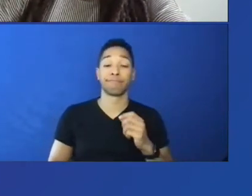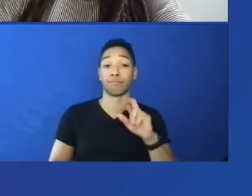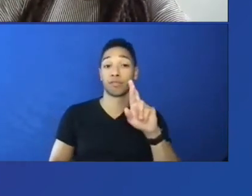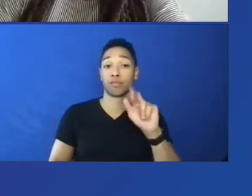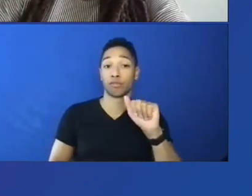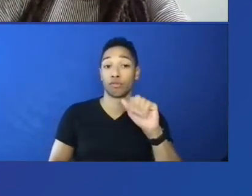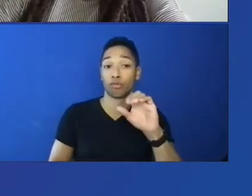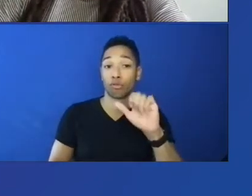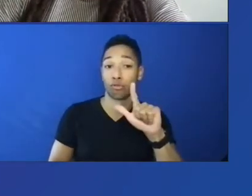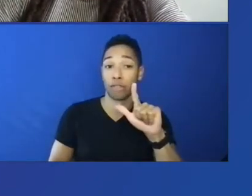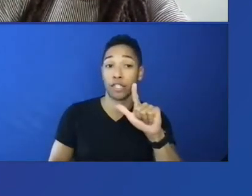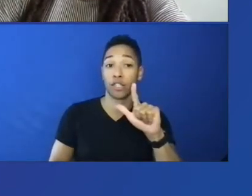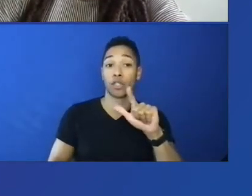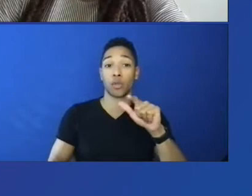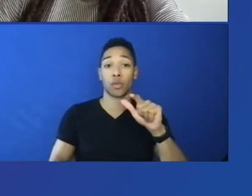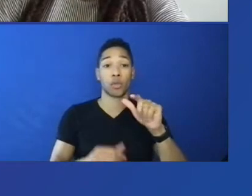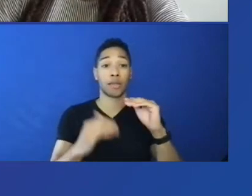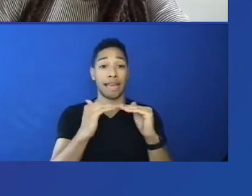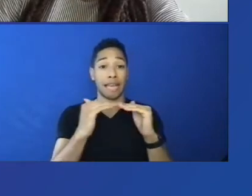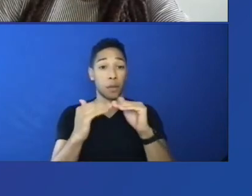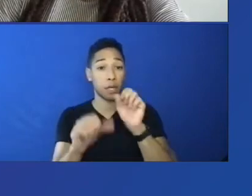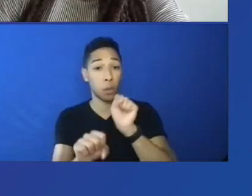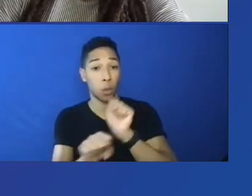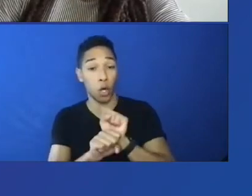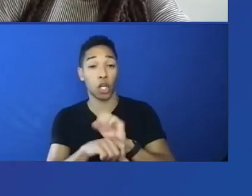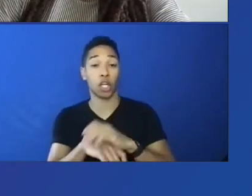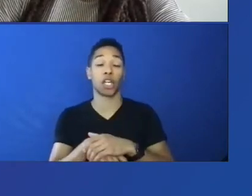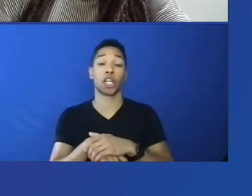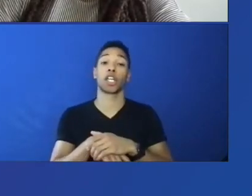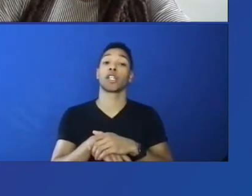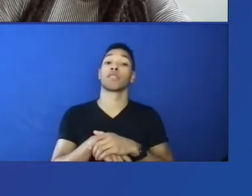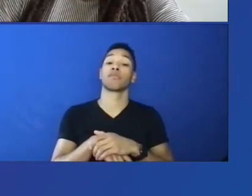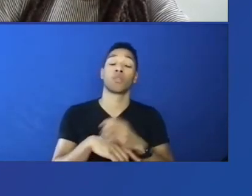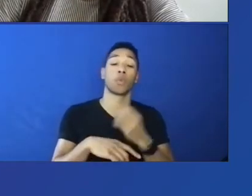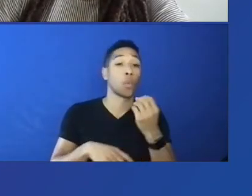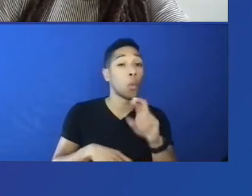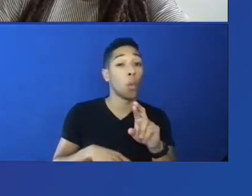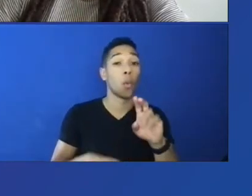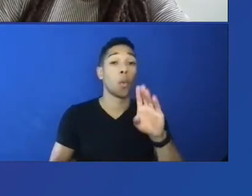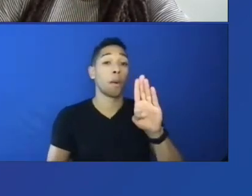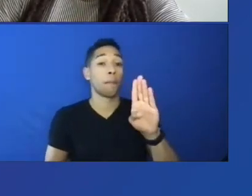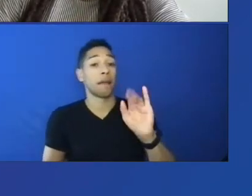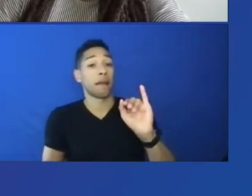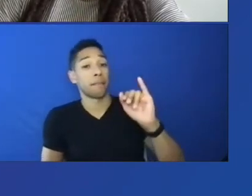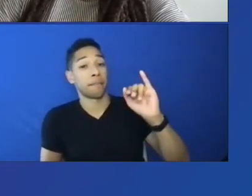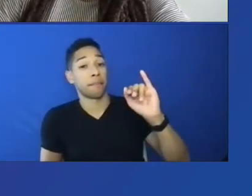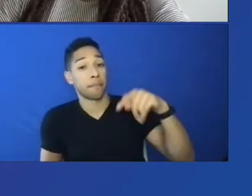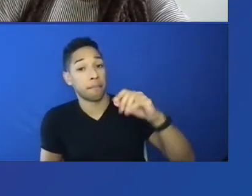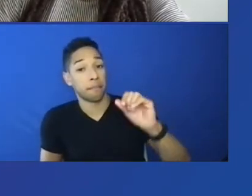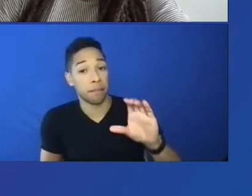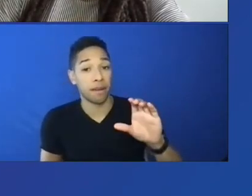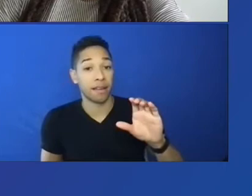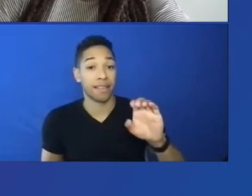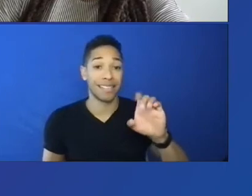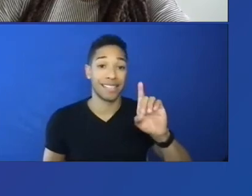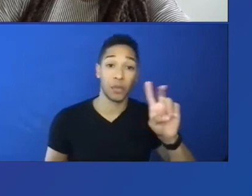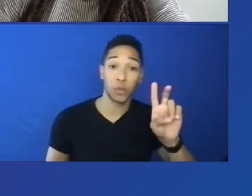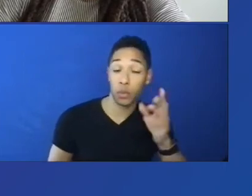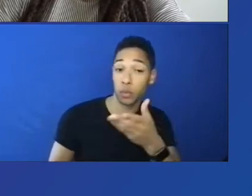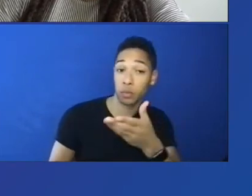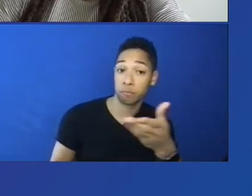racial equity work, anti-racism work, DEI work for the BIPOC ED to thrive?